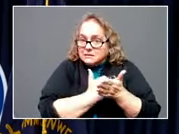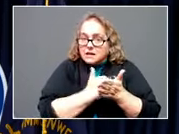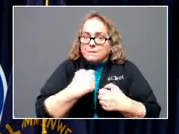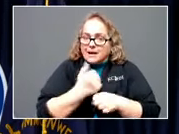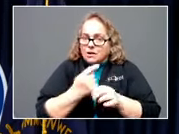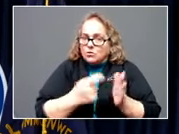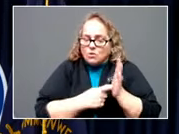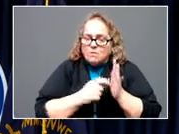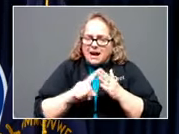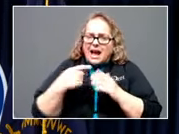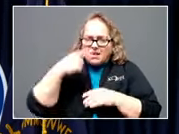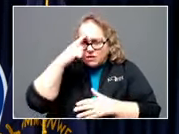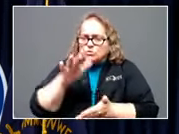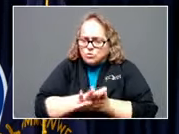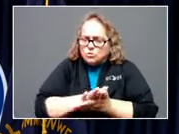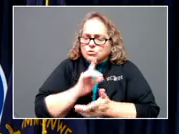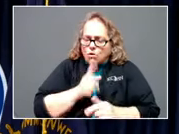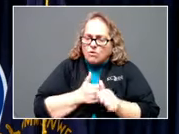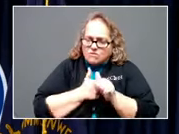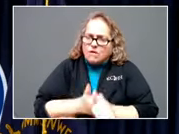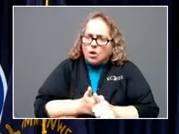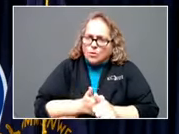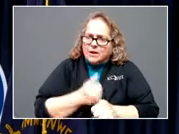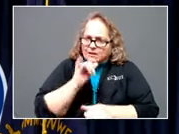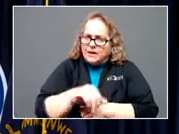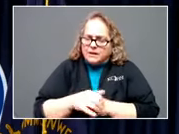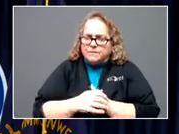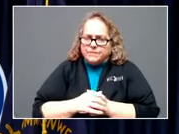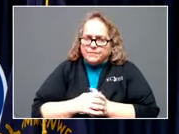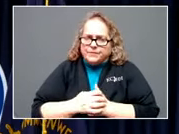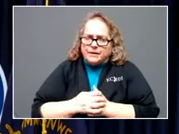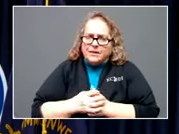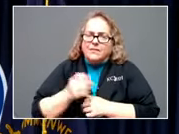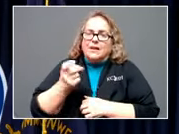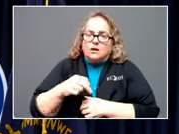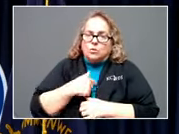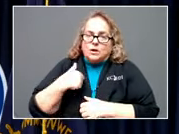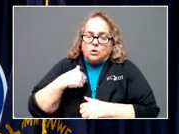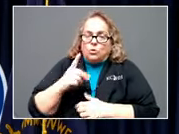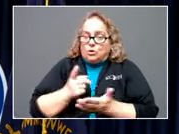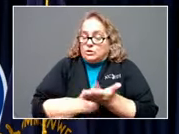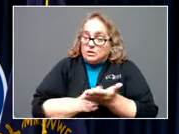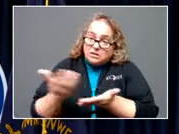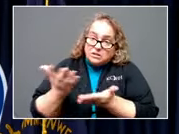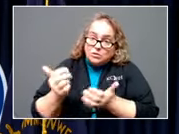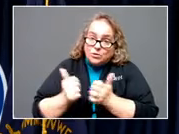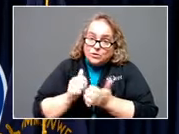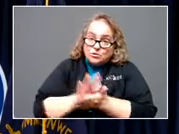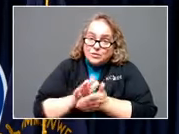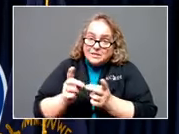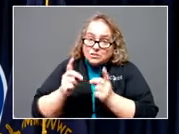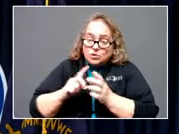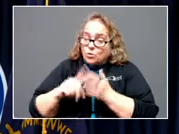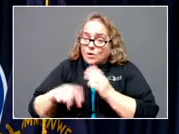all following that. And then we talk with the districts themselves about other needs that they have. Certainly,